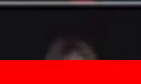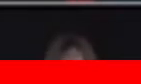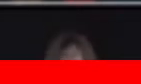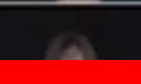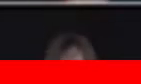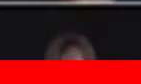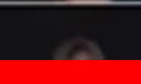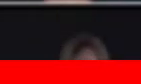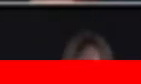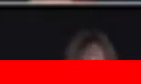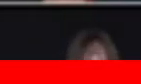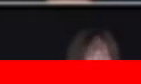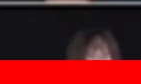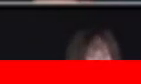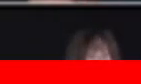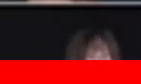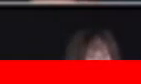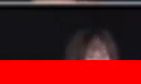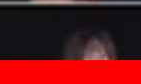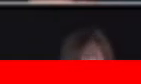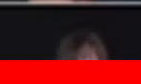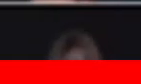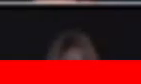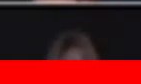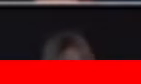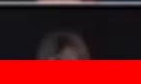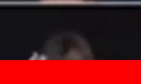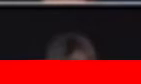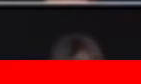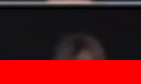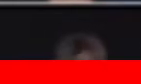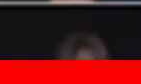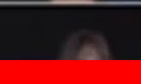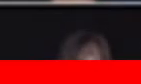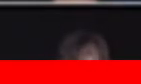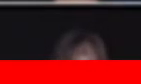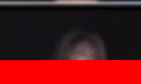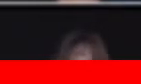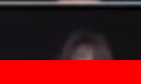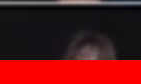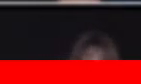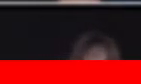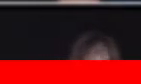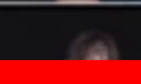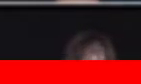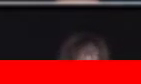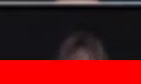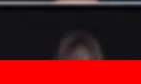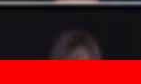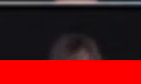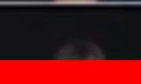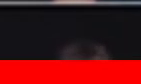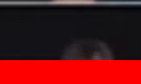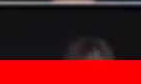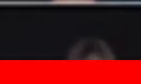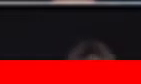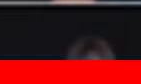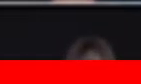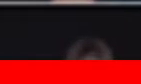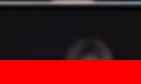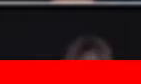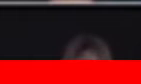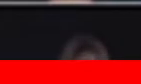And the information and insight they can provide us is invaluable as our assessments are made and our advice is provided. The decisions with respect to which